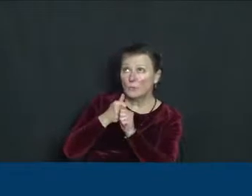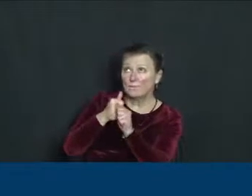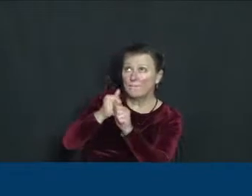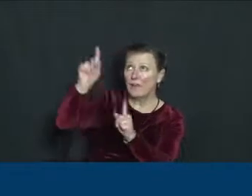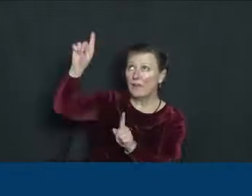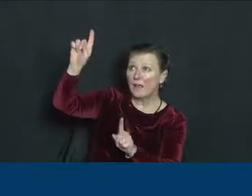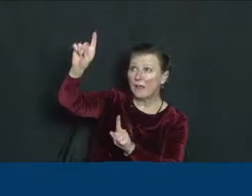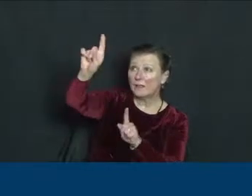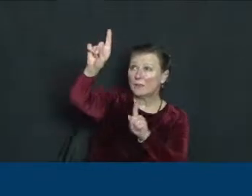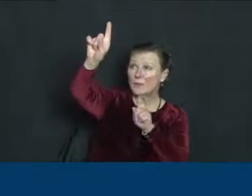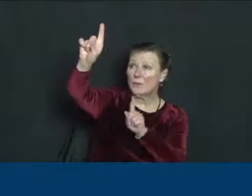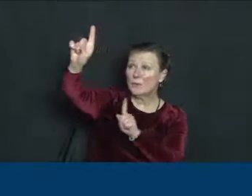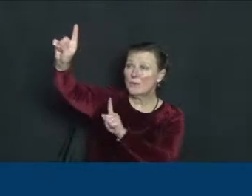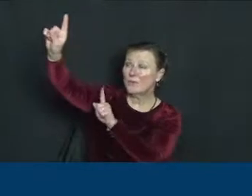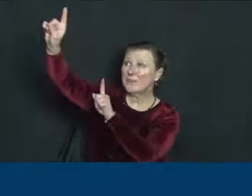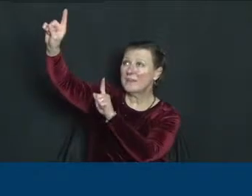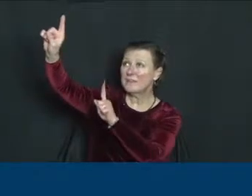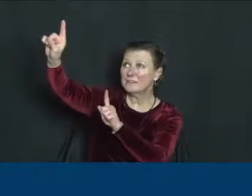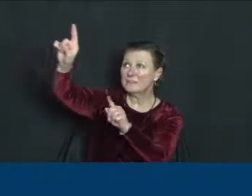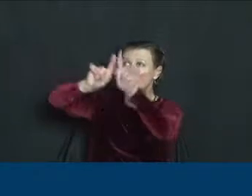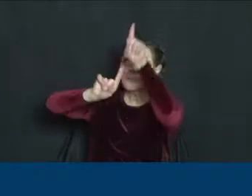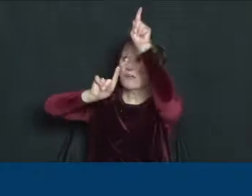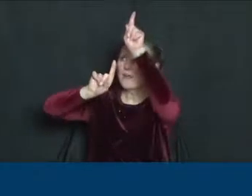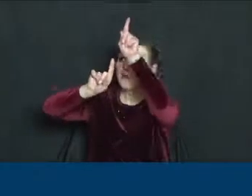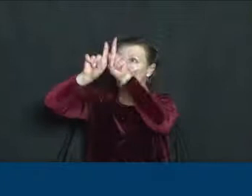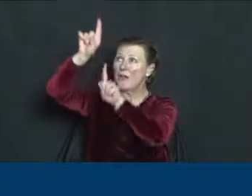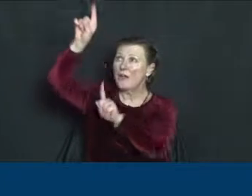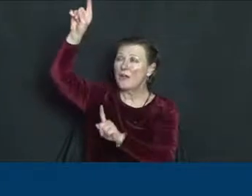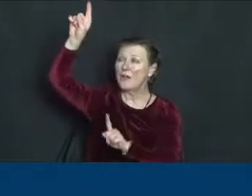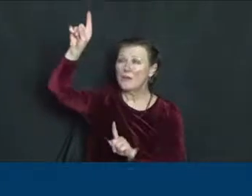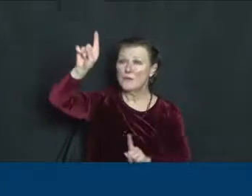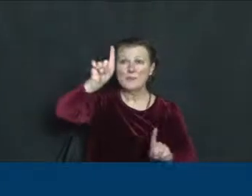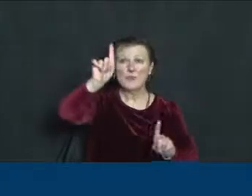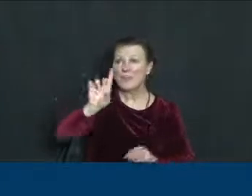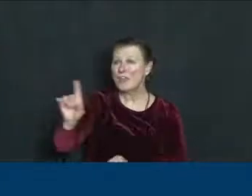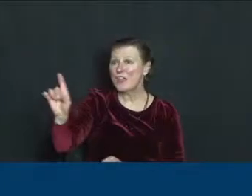to follow the star